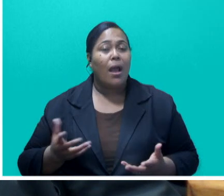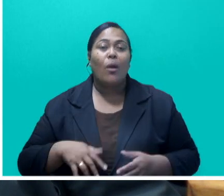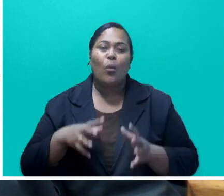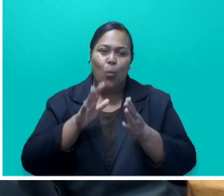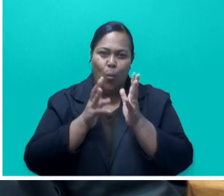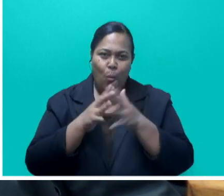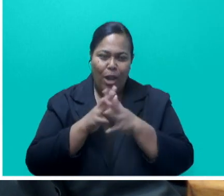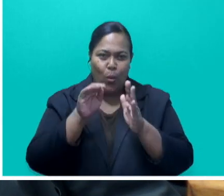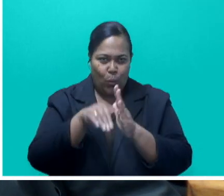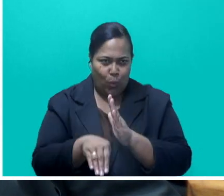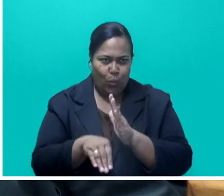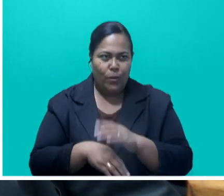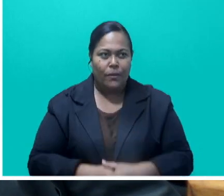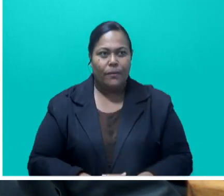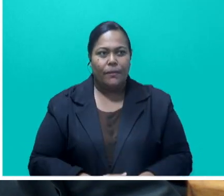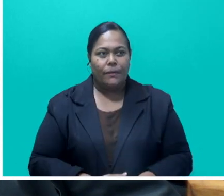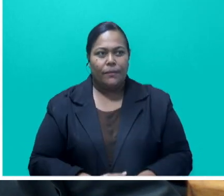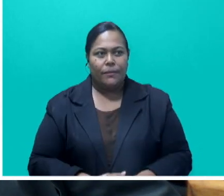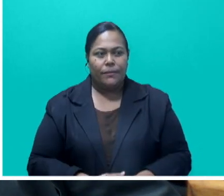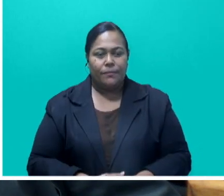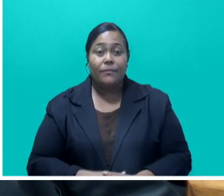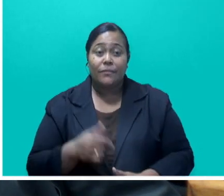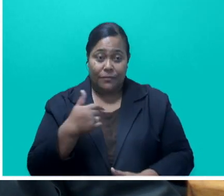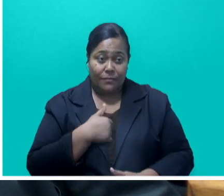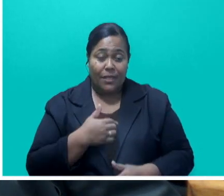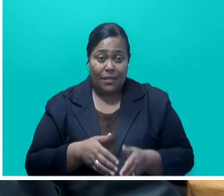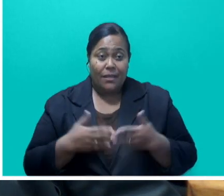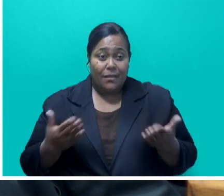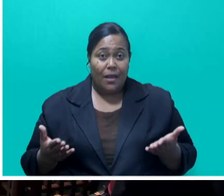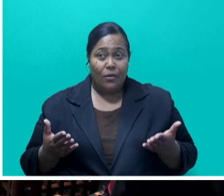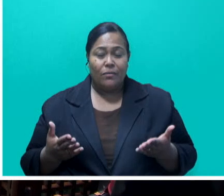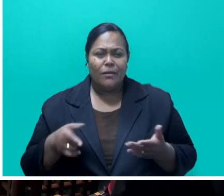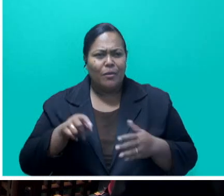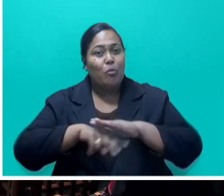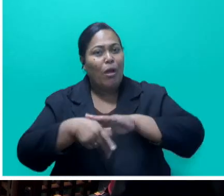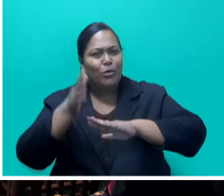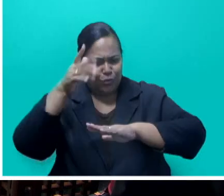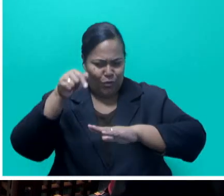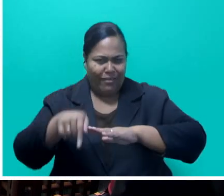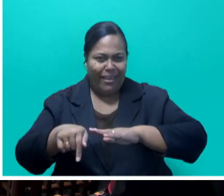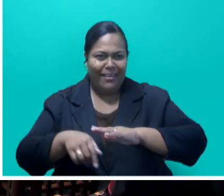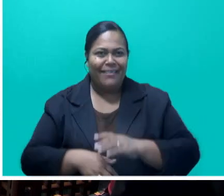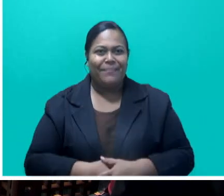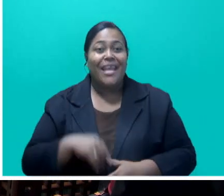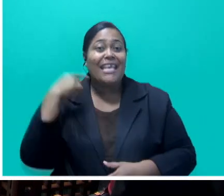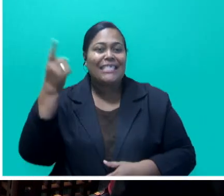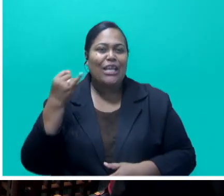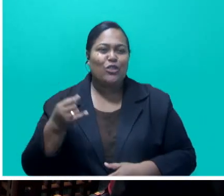School. I am currently the manager of St. John's Anglican Primary School and also the president of the St.